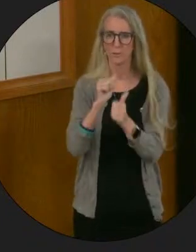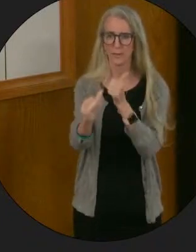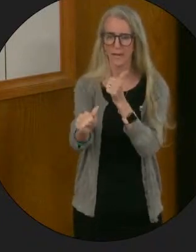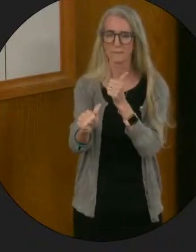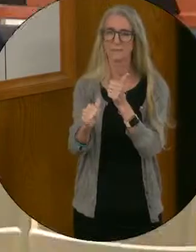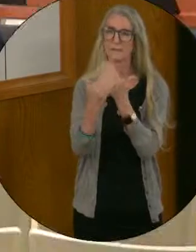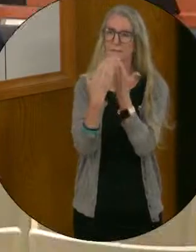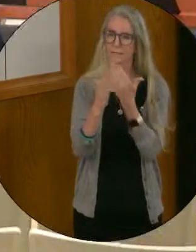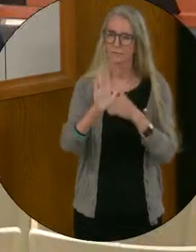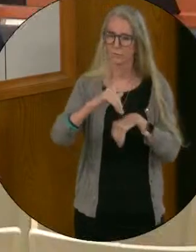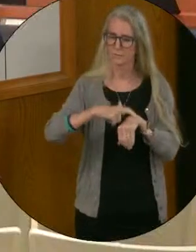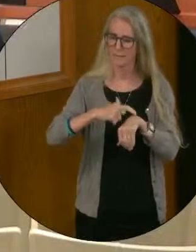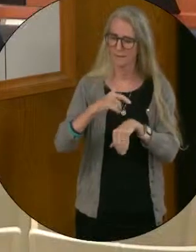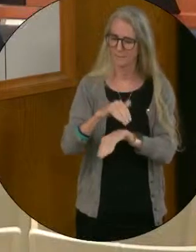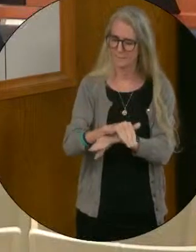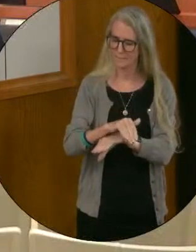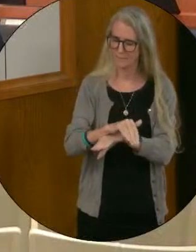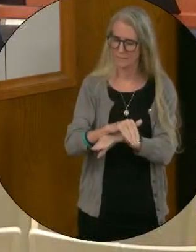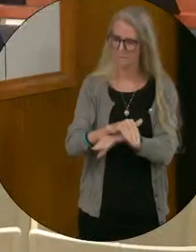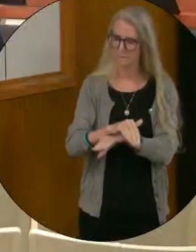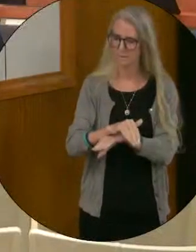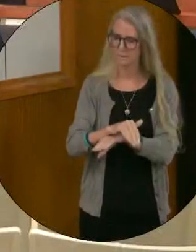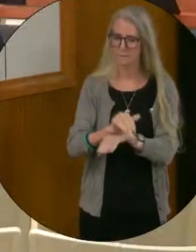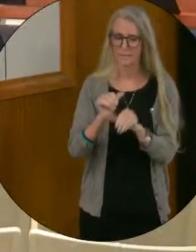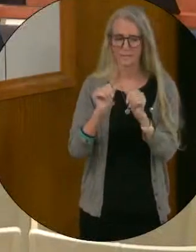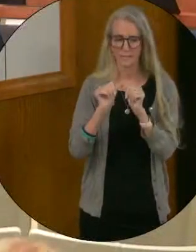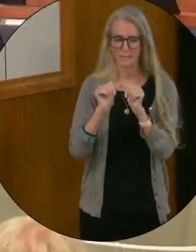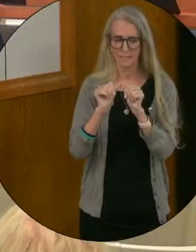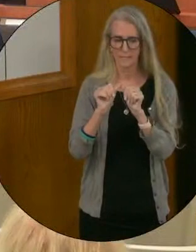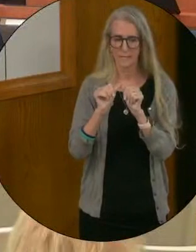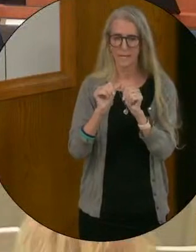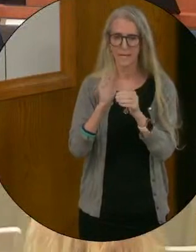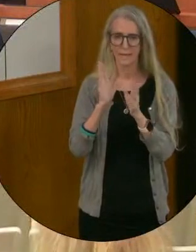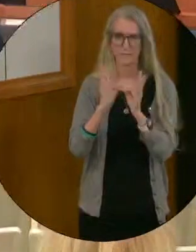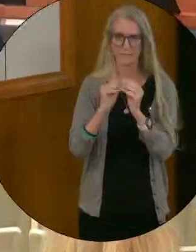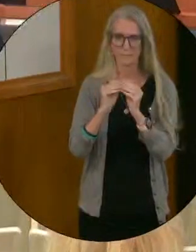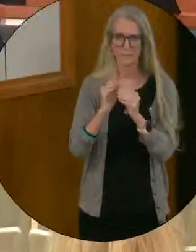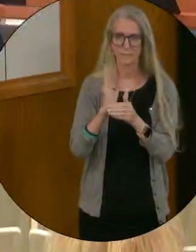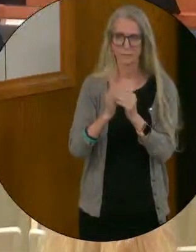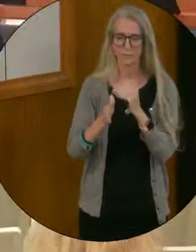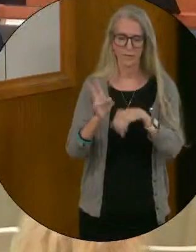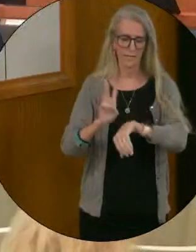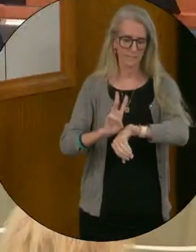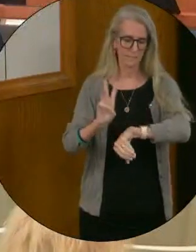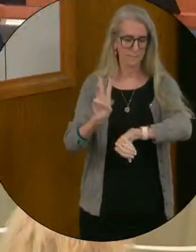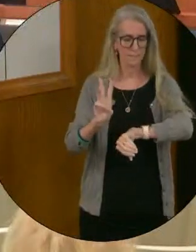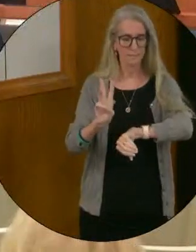your time tonight, and wishing you a great night. The meeting is over at 6:18 p.m.